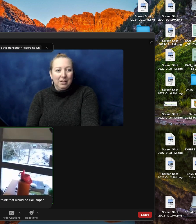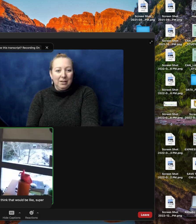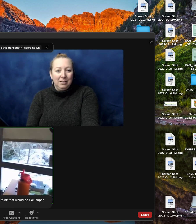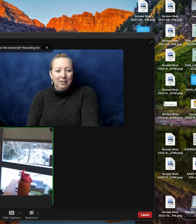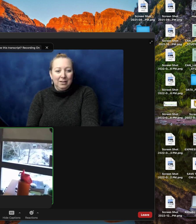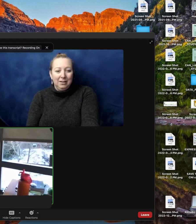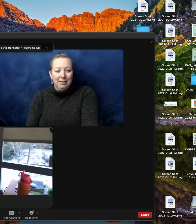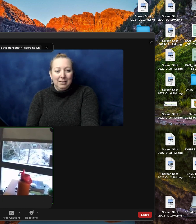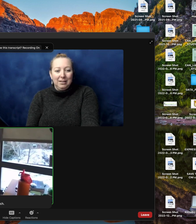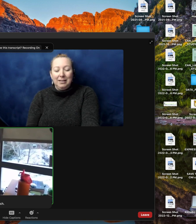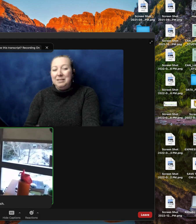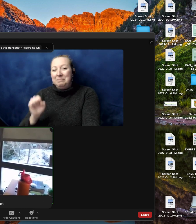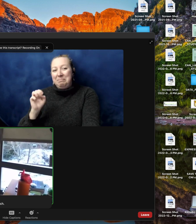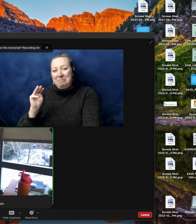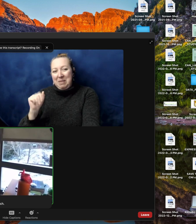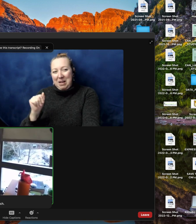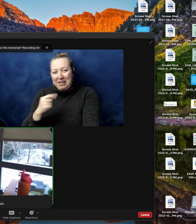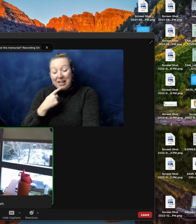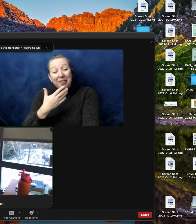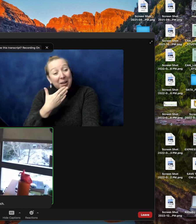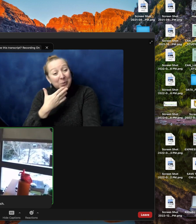Thank you so much.